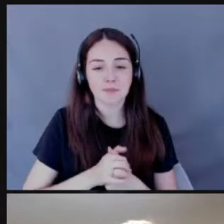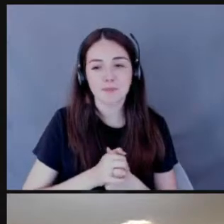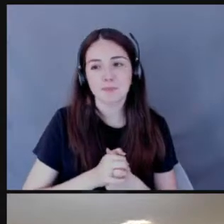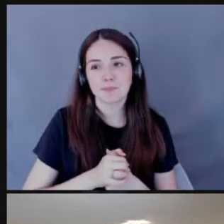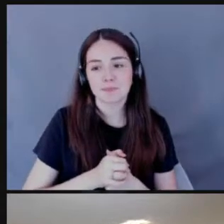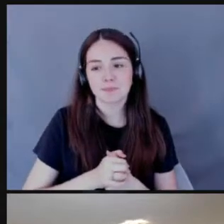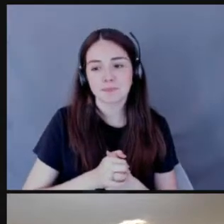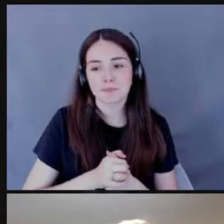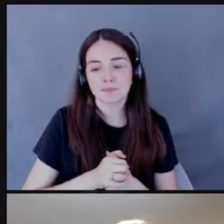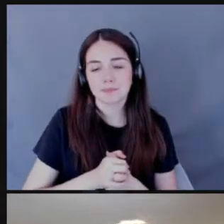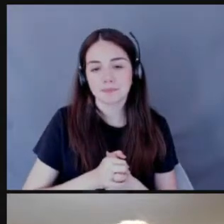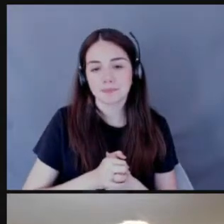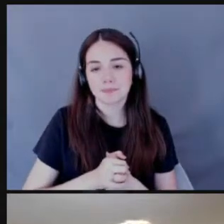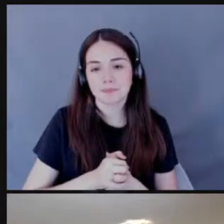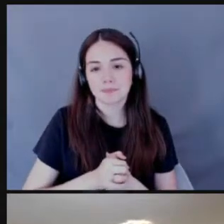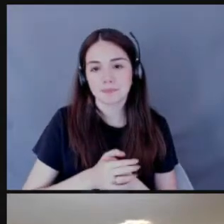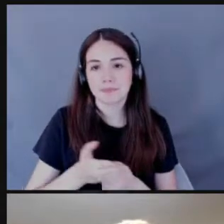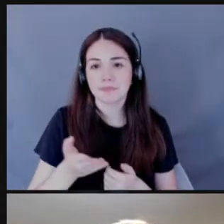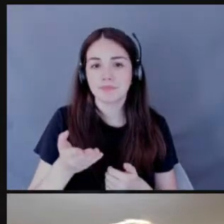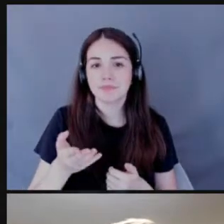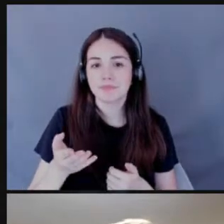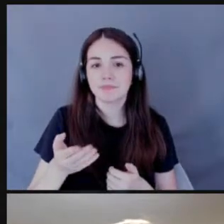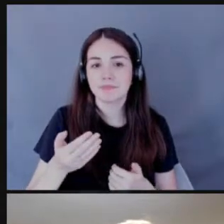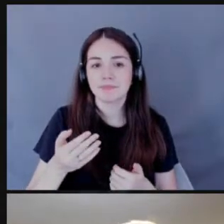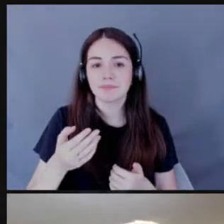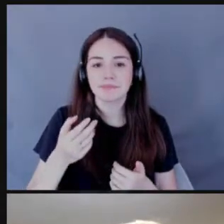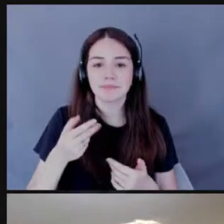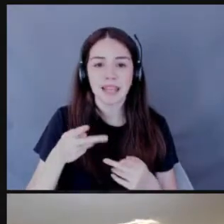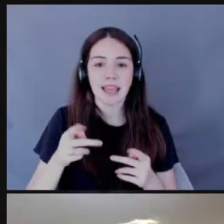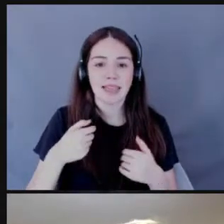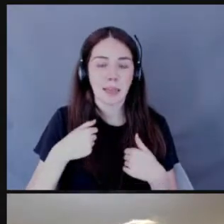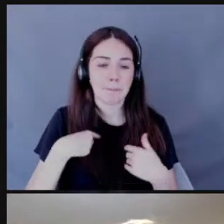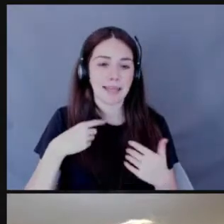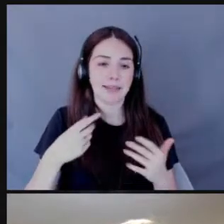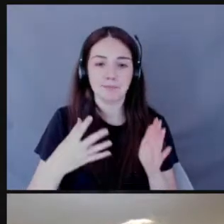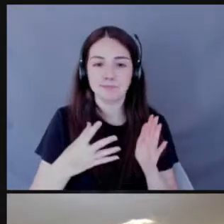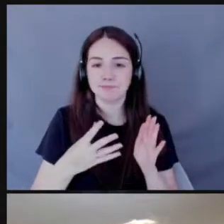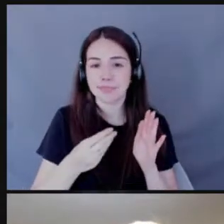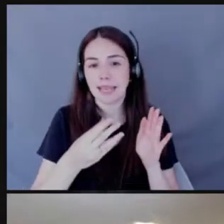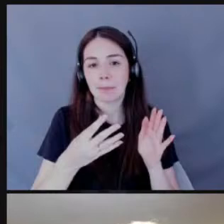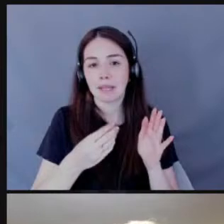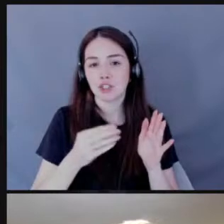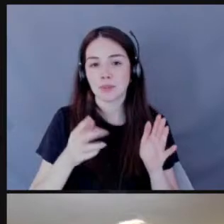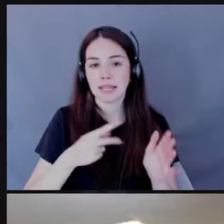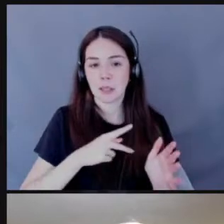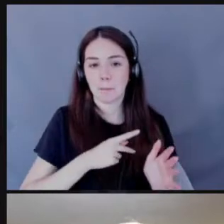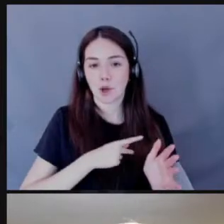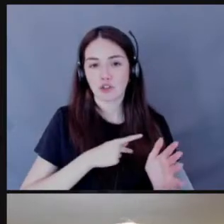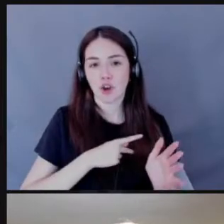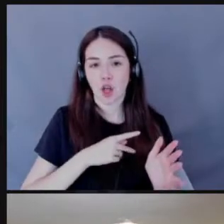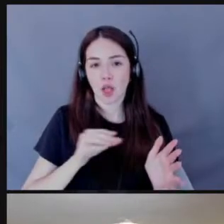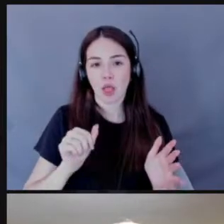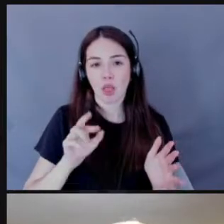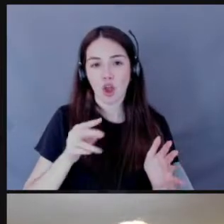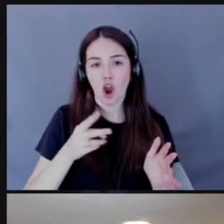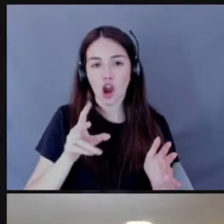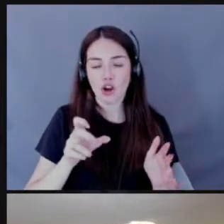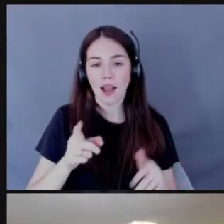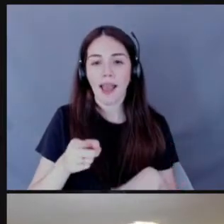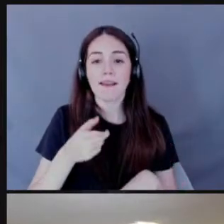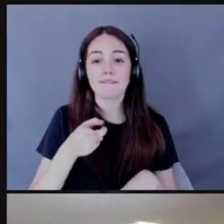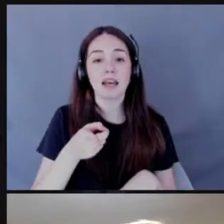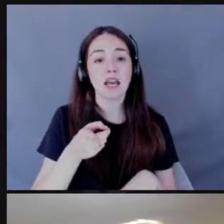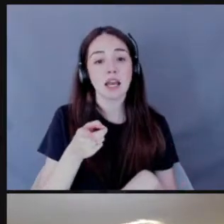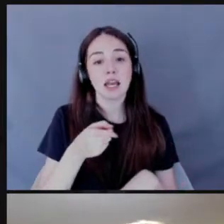he let me have at it or take pictures of out of his personal archive. These are coloring